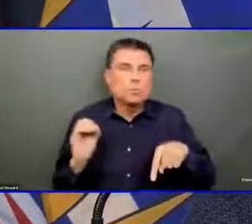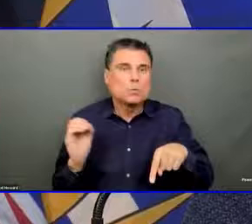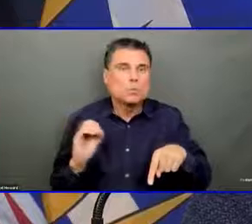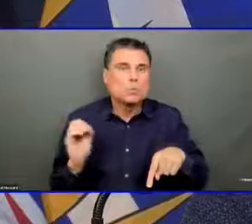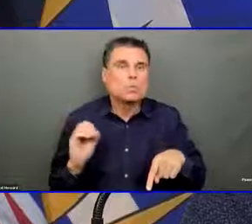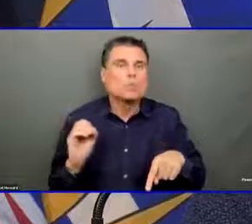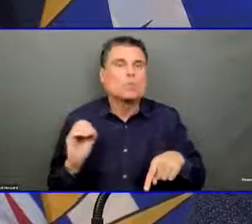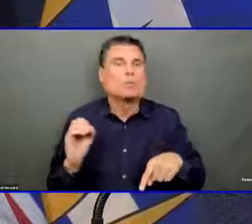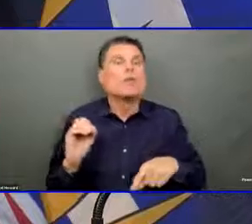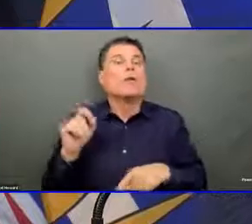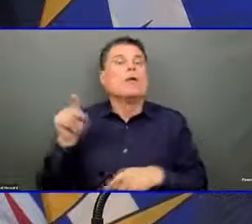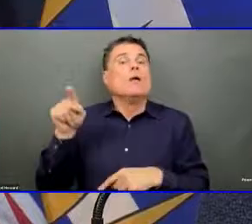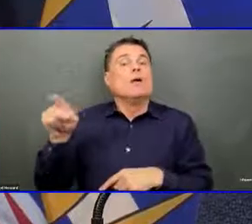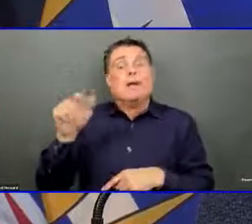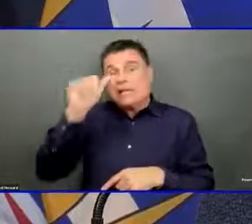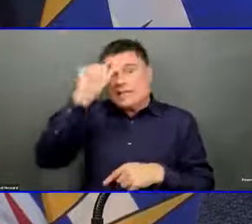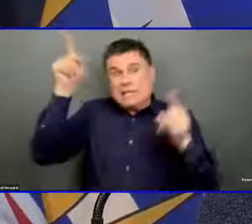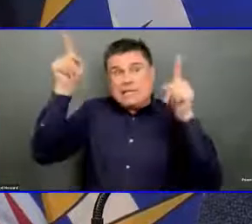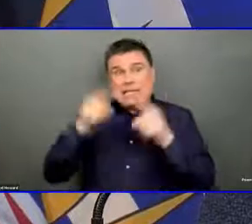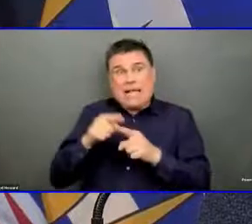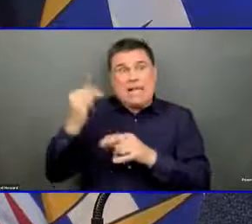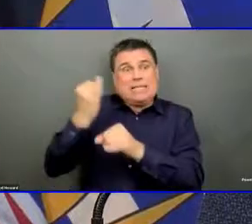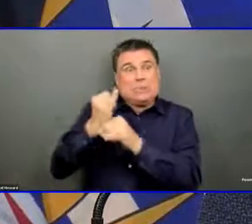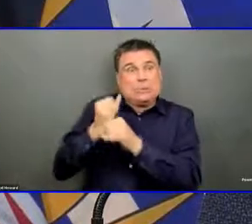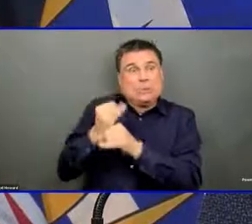course, continue to monitor that very closely.